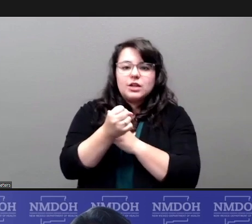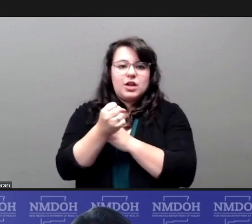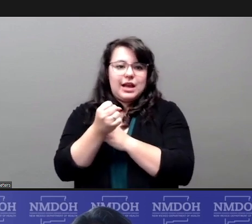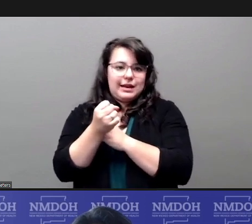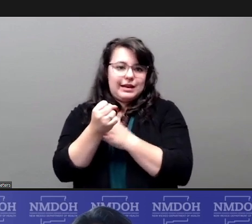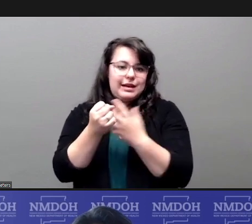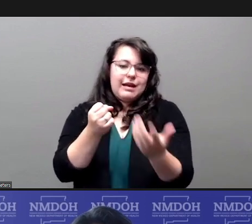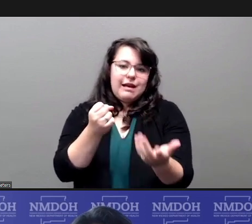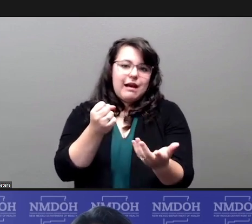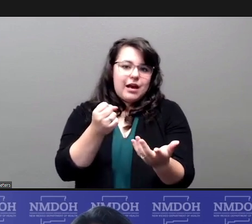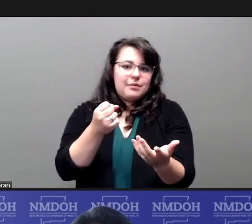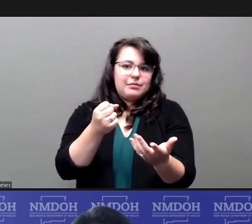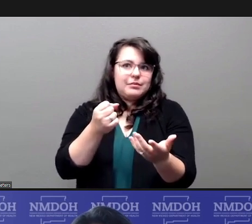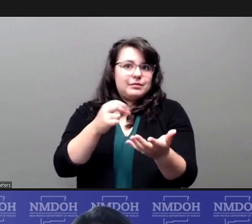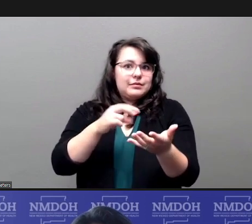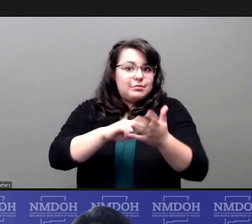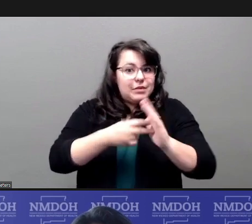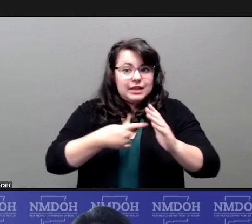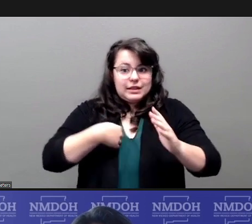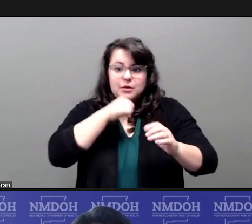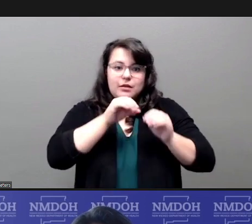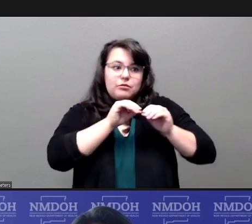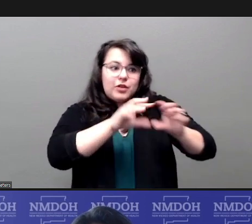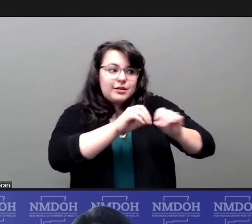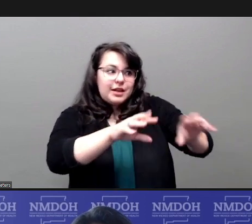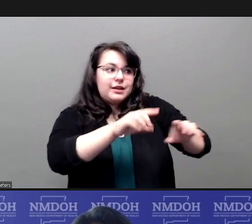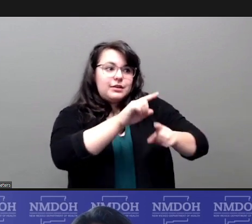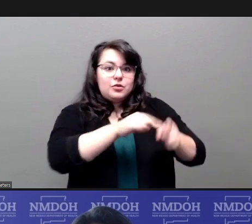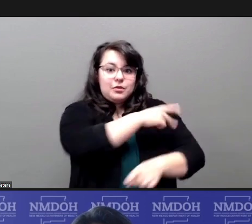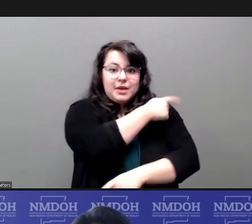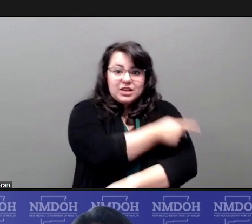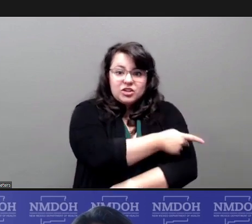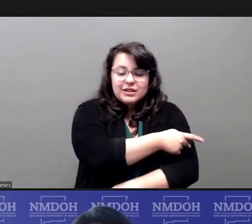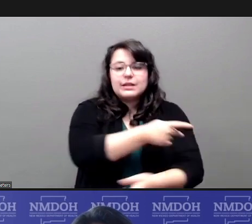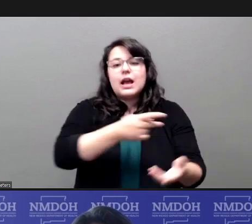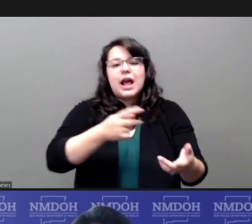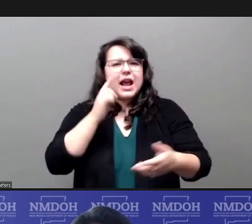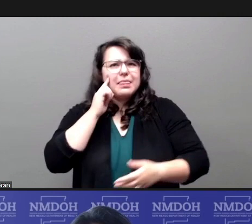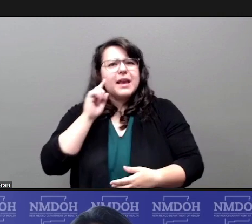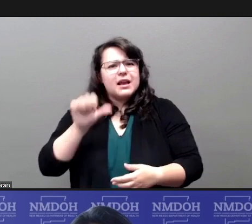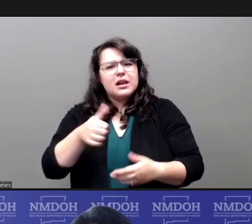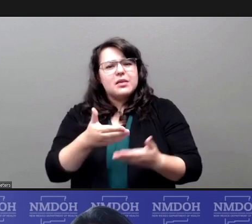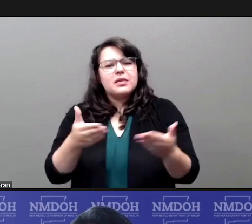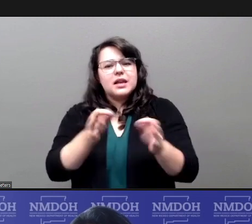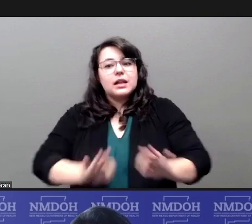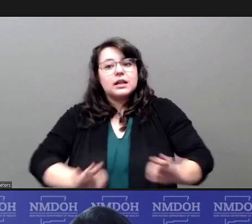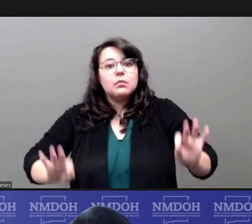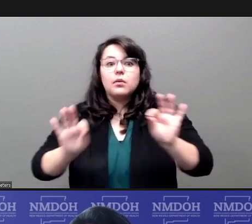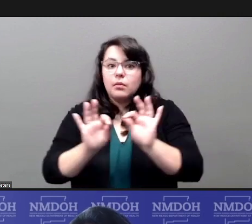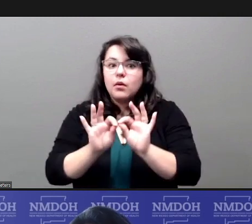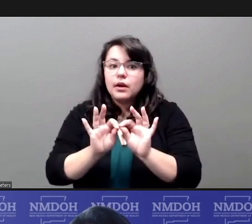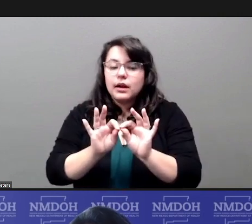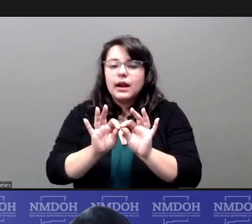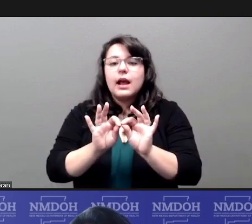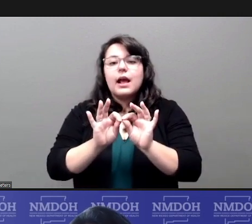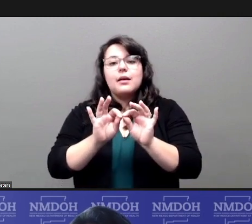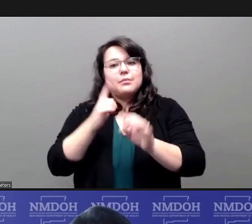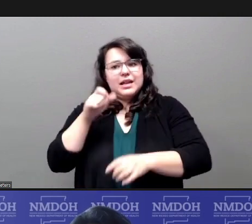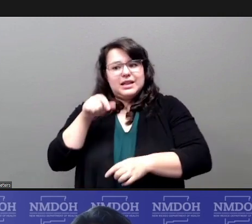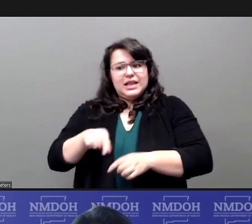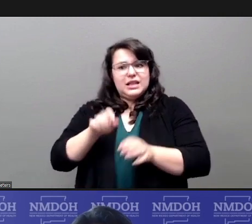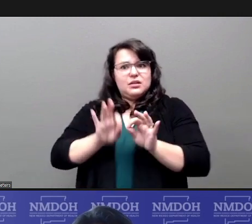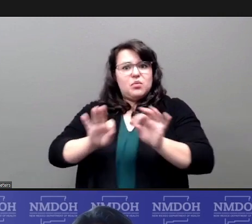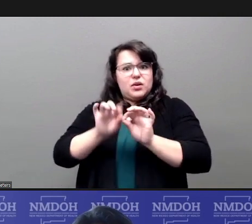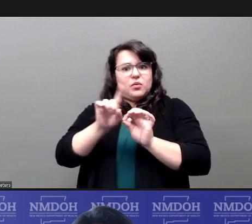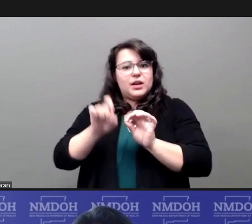I don't transmit to patients. And I think, but the third thing, and maybe the most important, Algernon, because this is really an important question, is